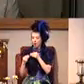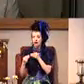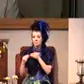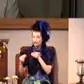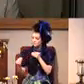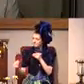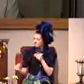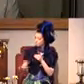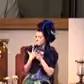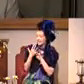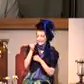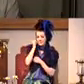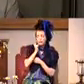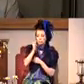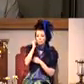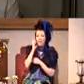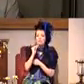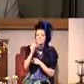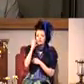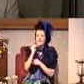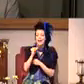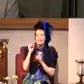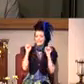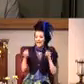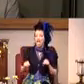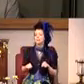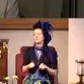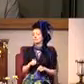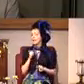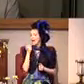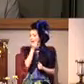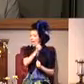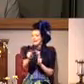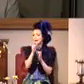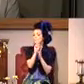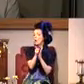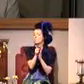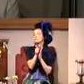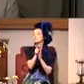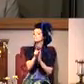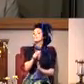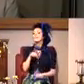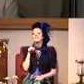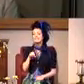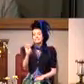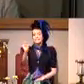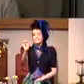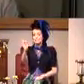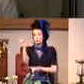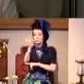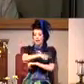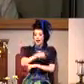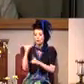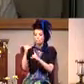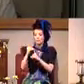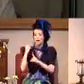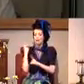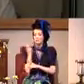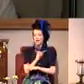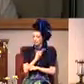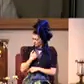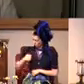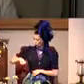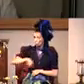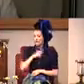day that we choose to, any moment that we choose to. But this Easter day reminds us that we too have